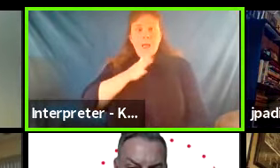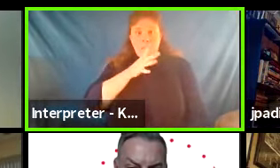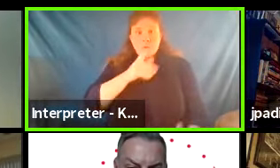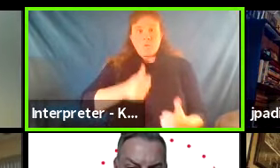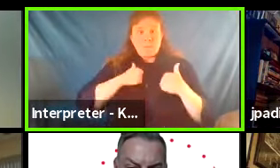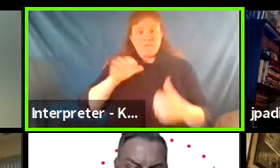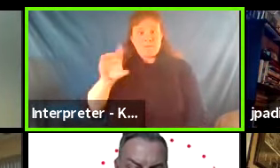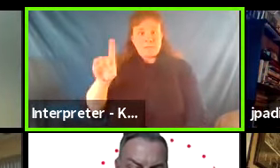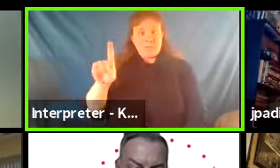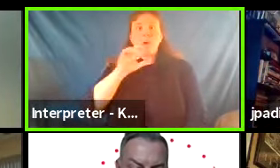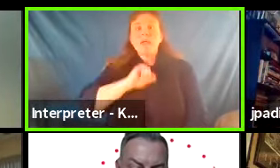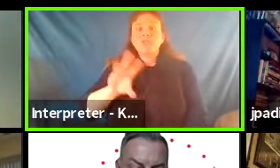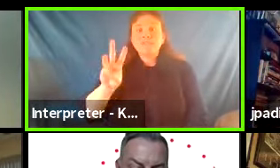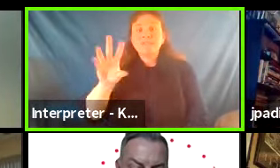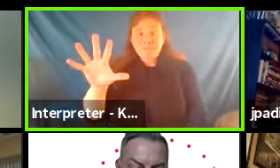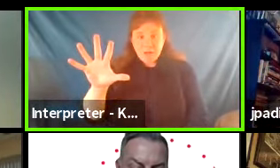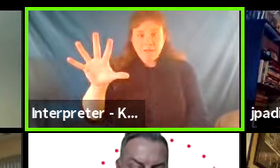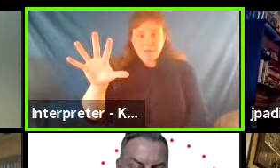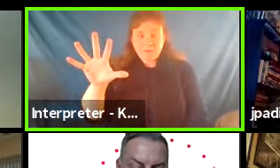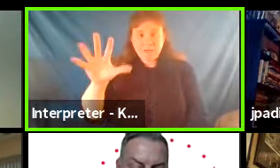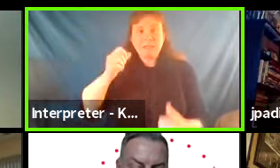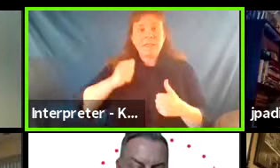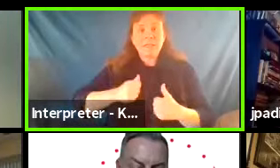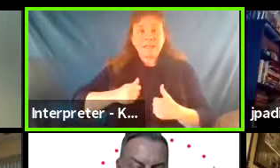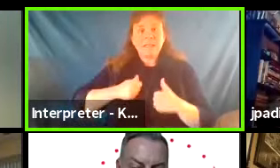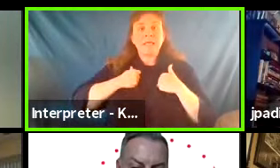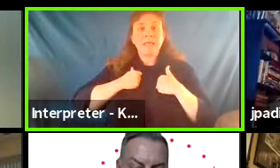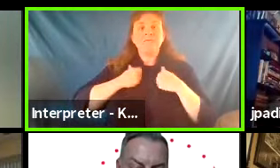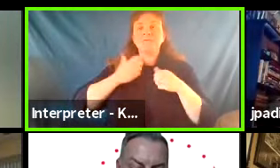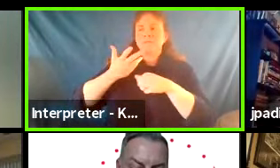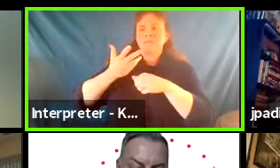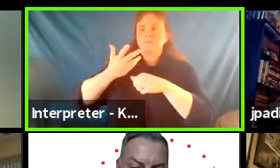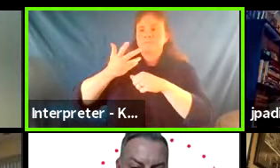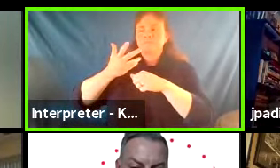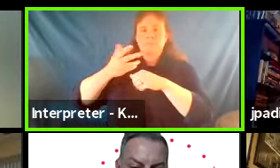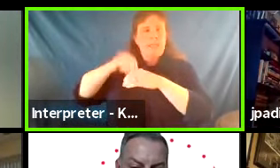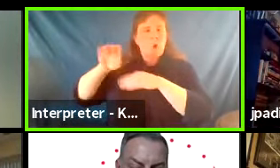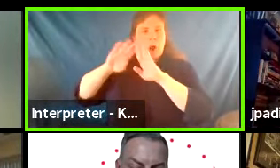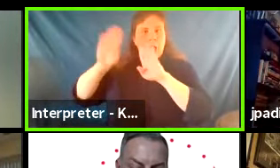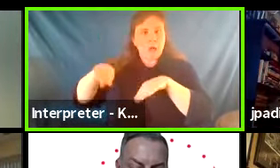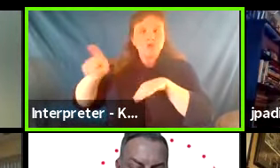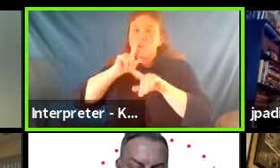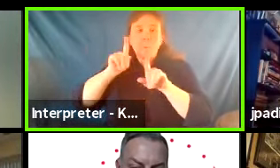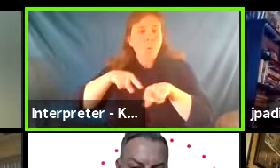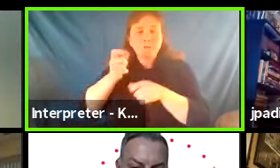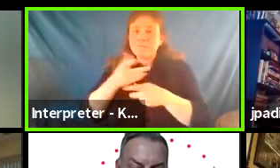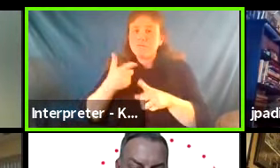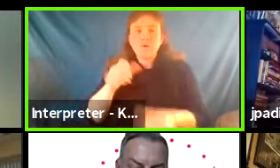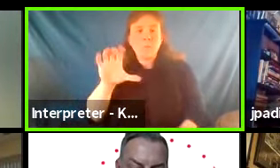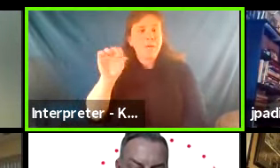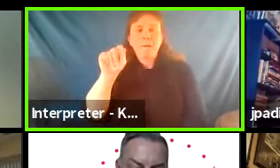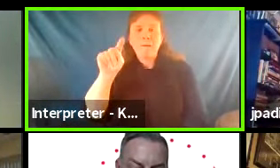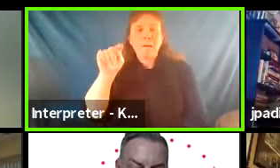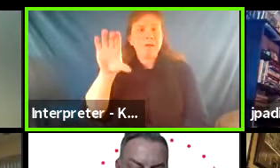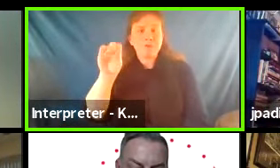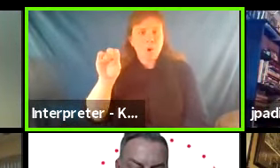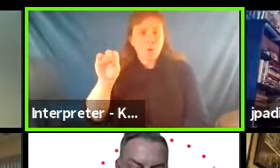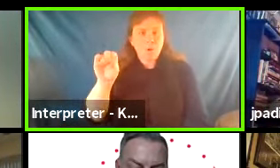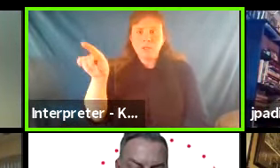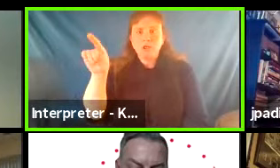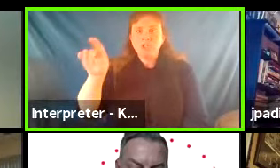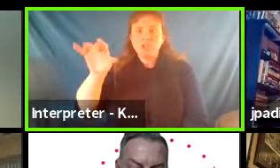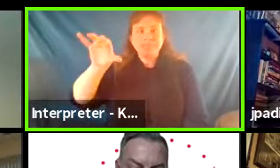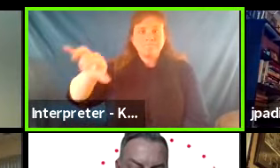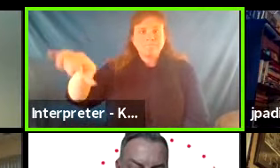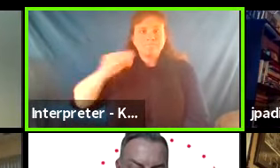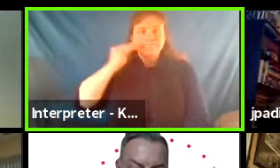old. She lives on a hilltop. She orders everything from Costco. She can wait for her vaccine.